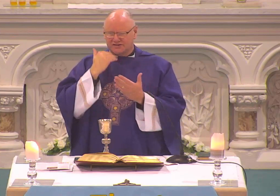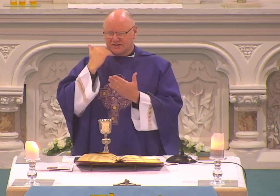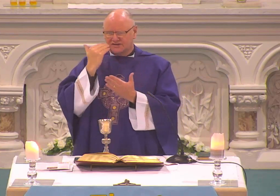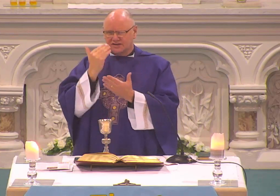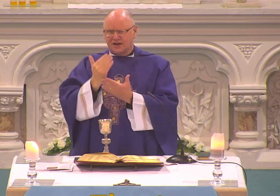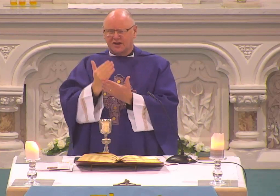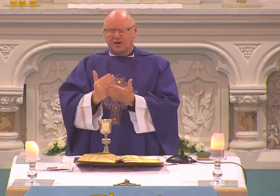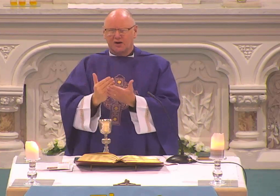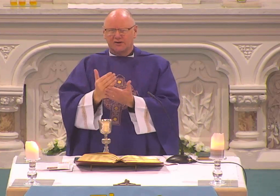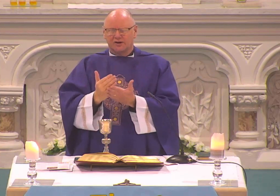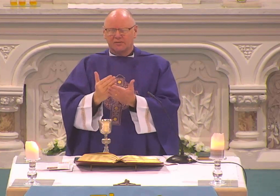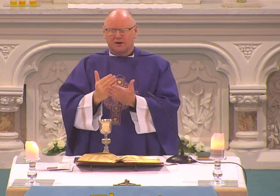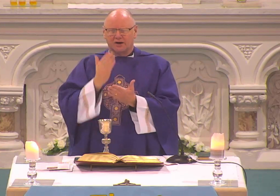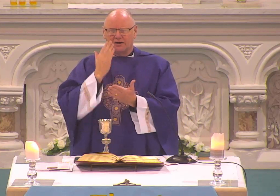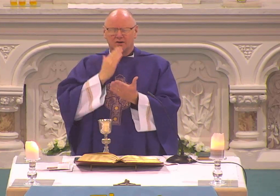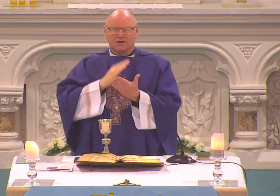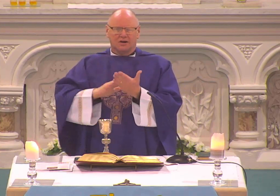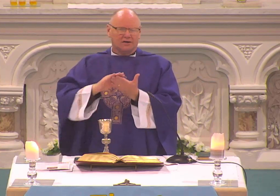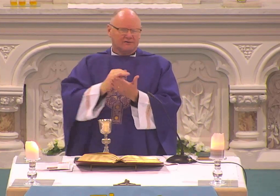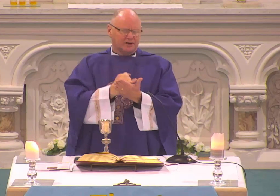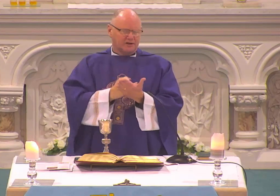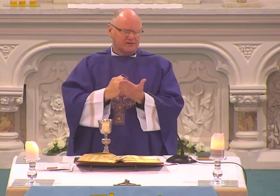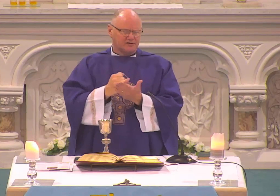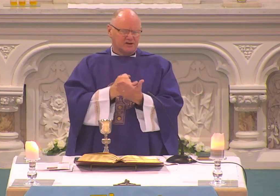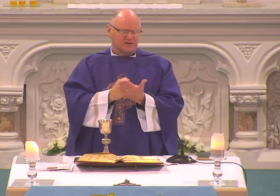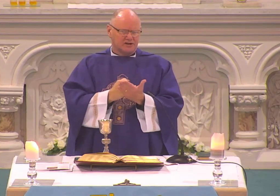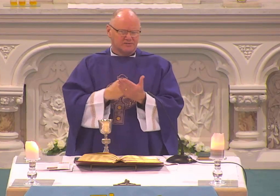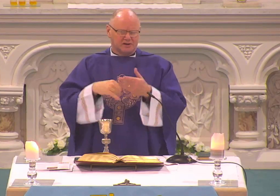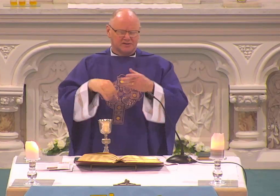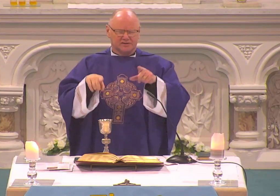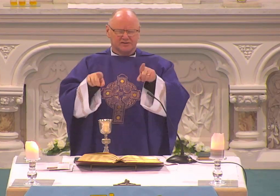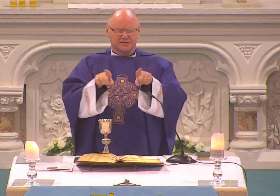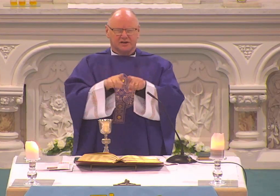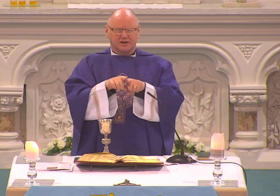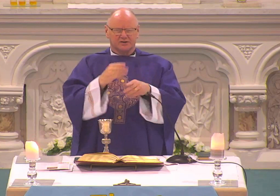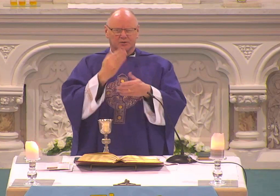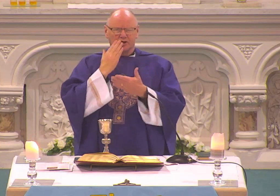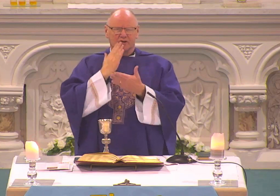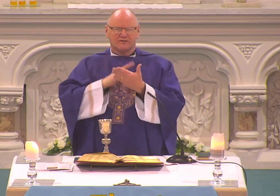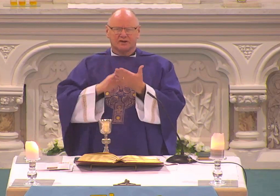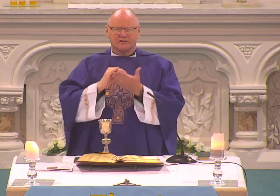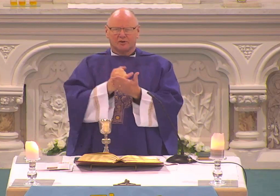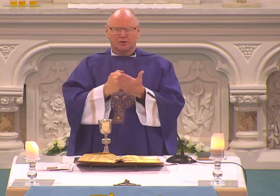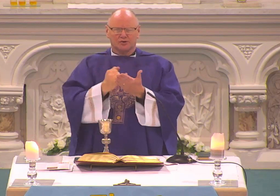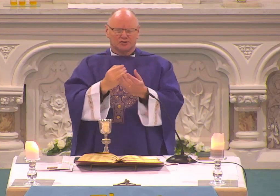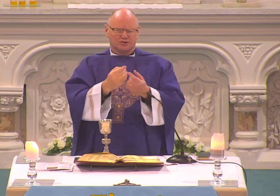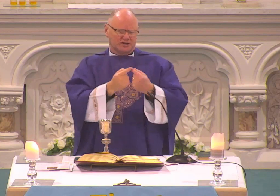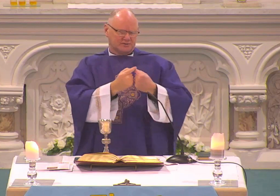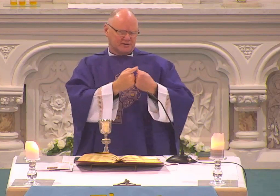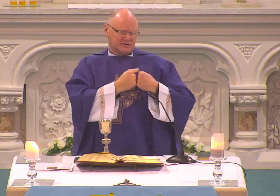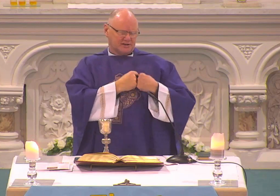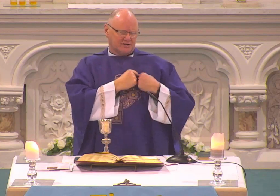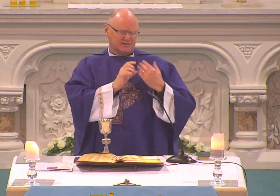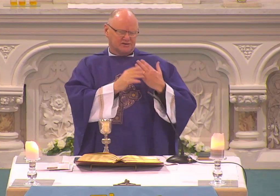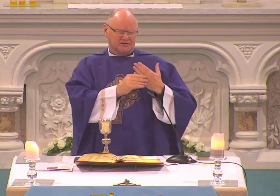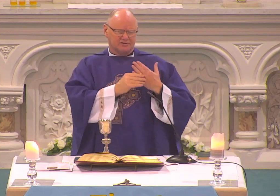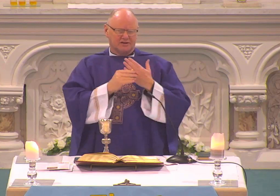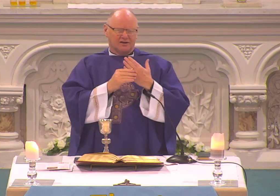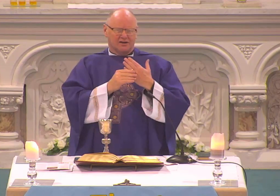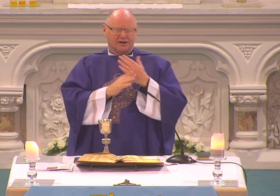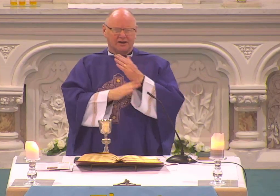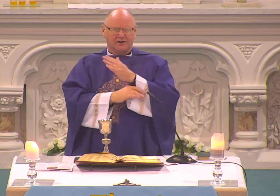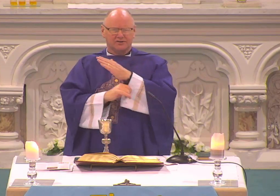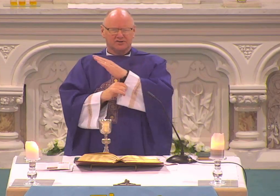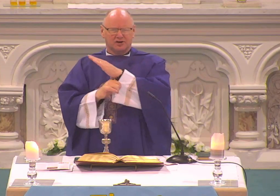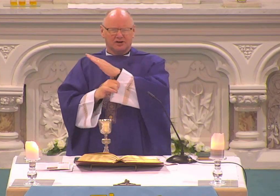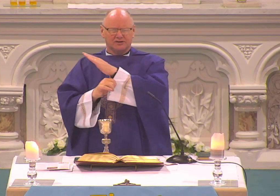us this day our daily bread, and forgive us our trespasses, as we forgive those who trespass against us.